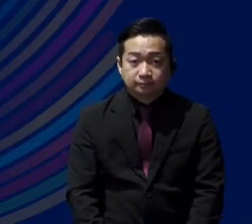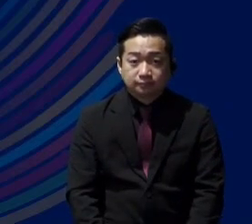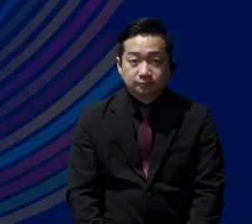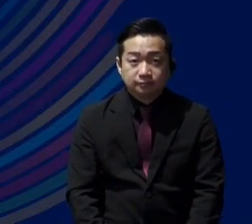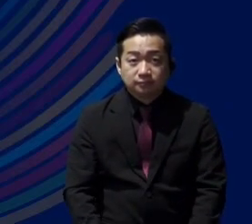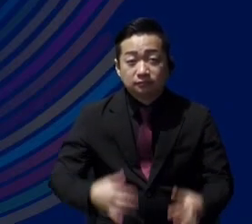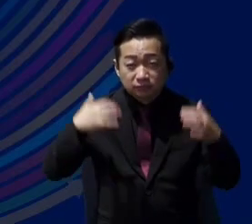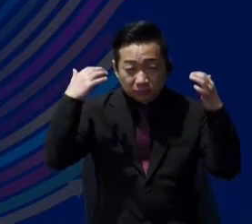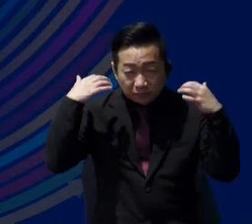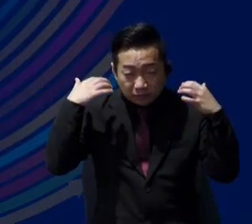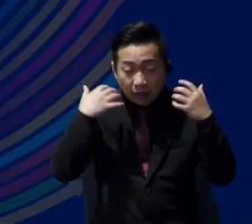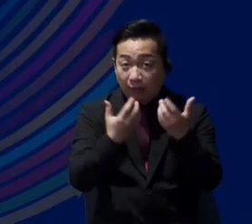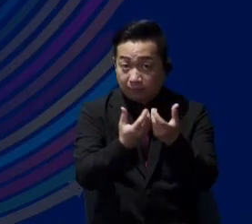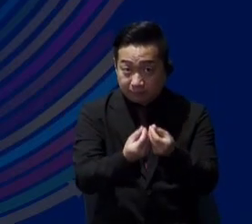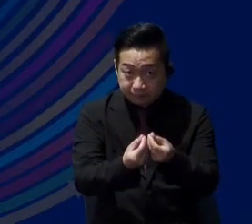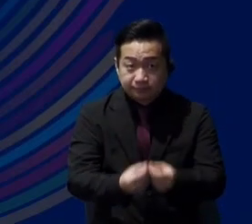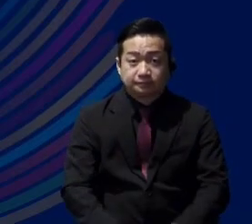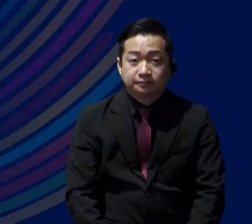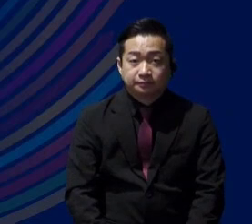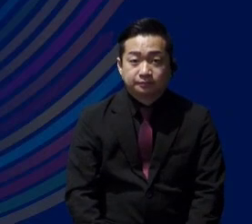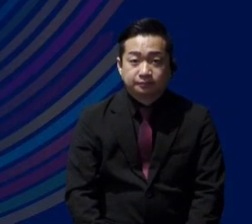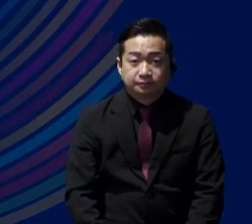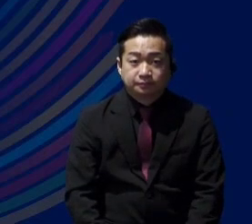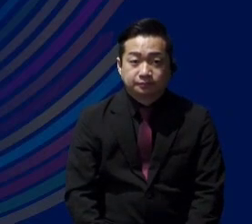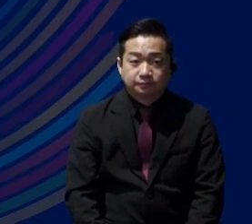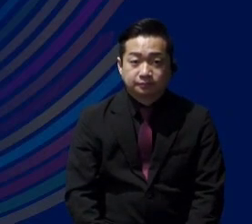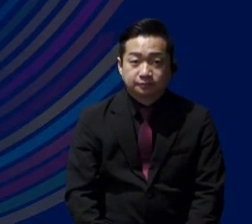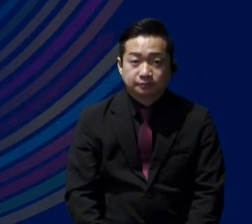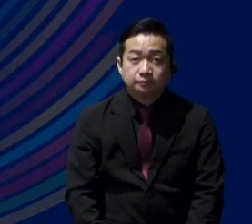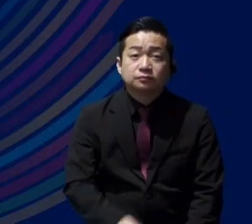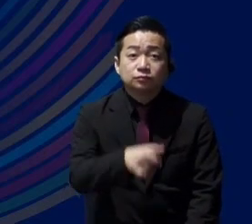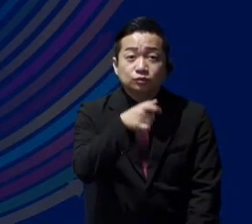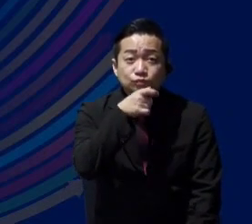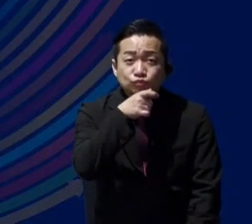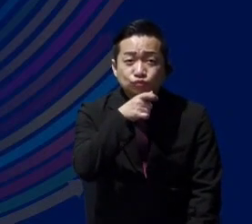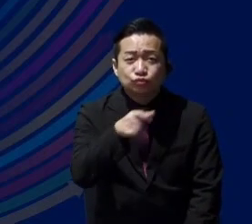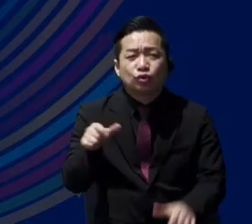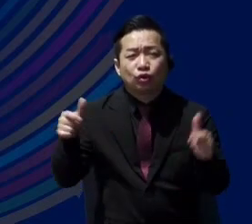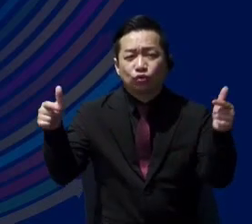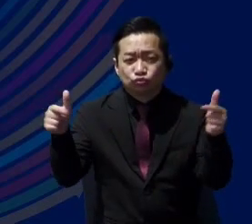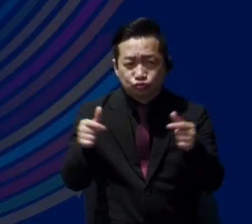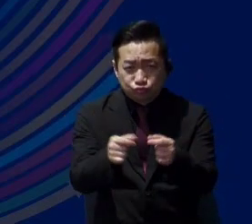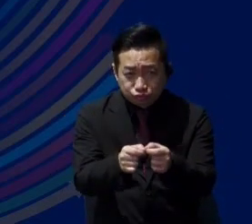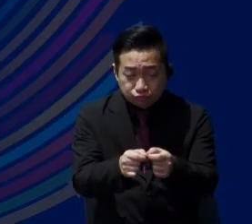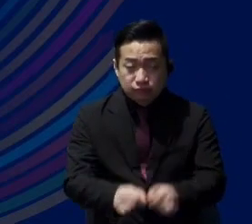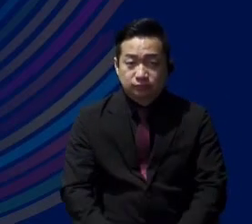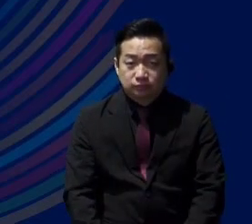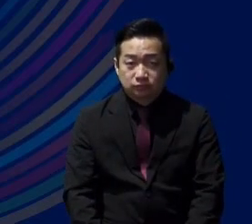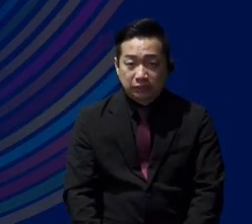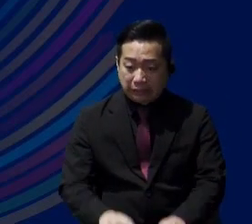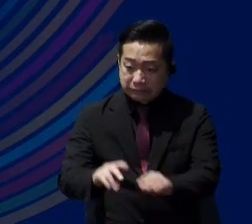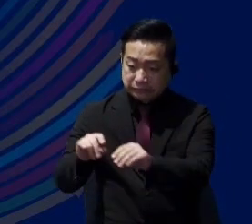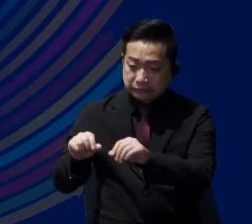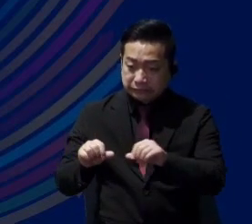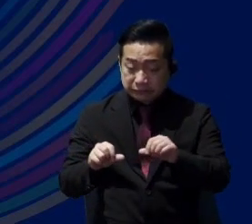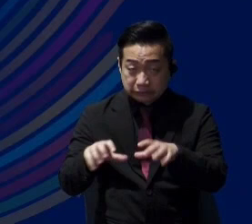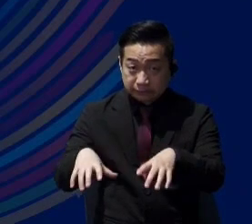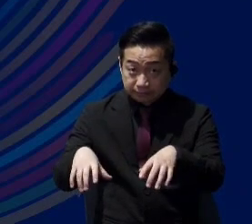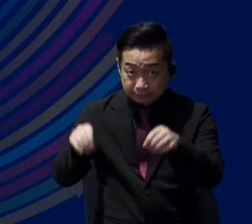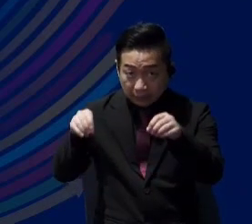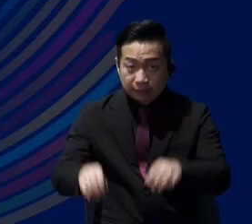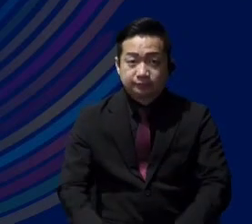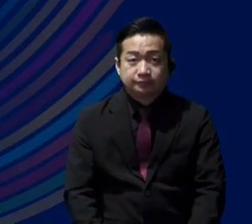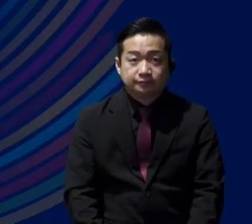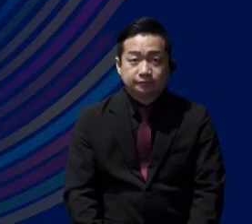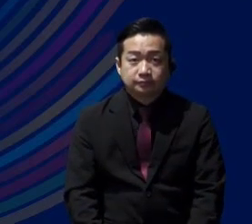getting drier, reduced water availability, soil degradation. And similarly, if you look at storms and seawater